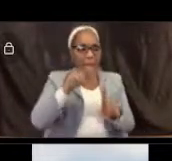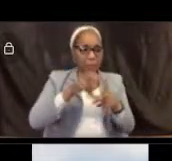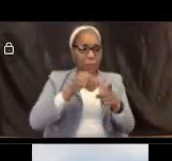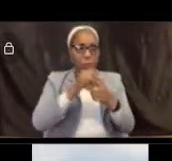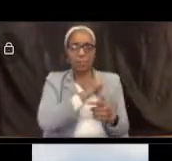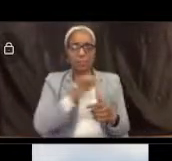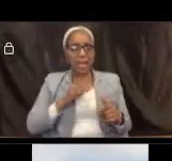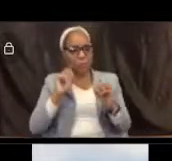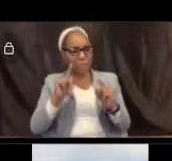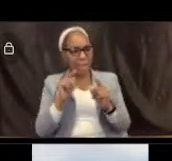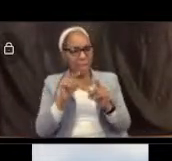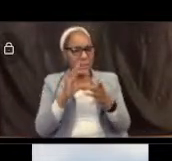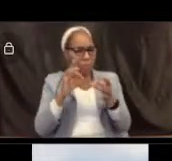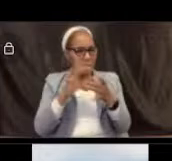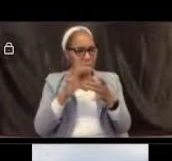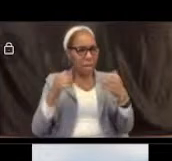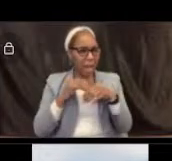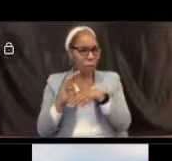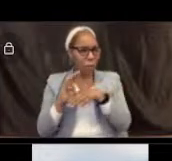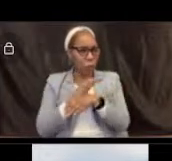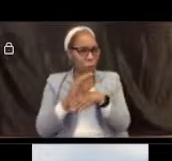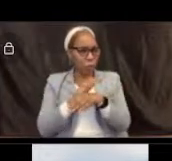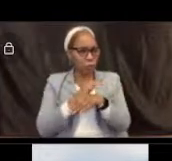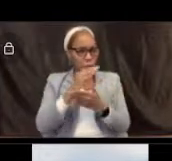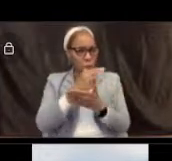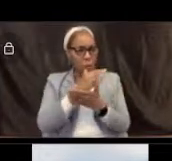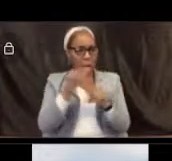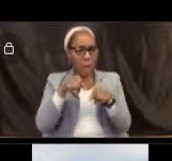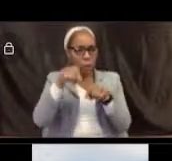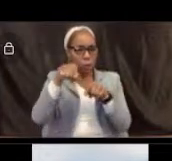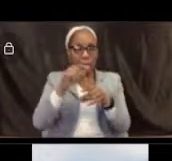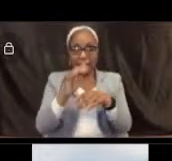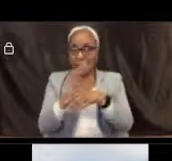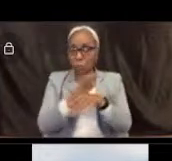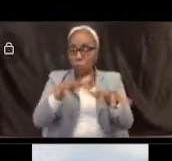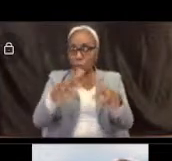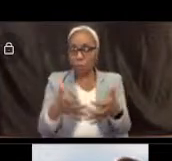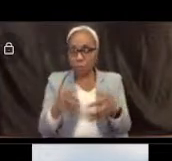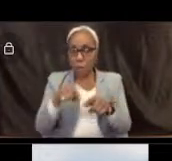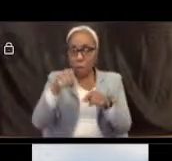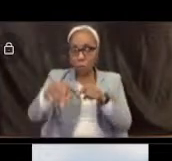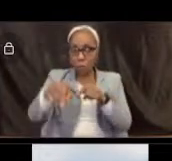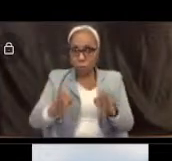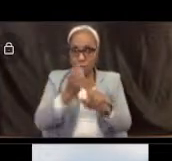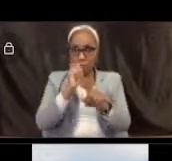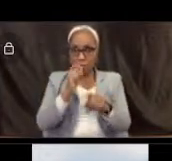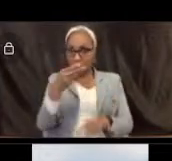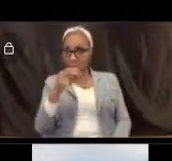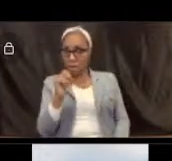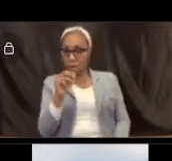there was a commercial entity across the street from her